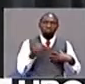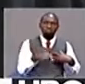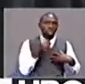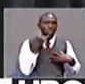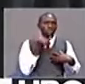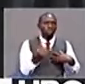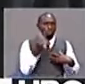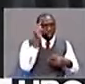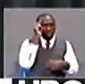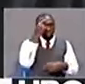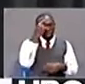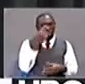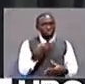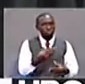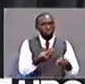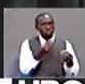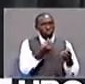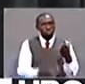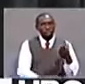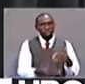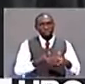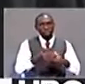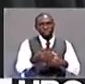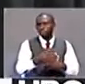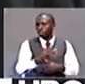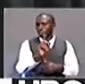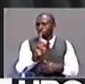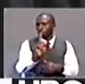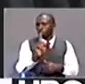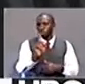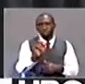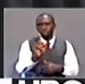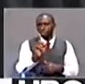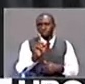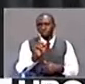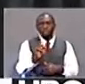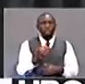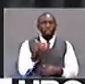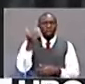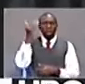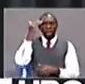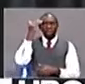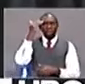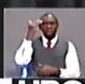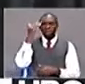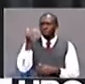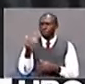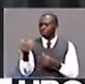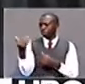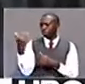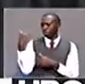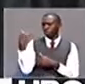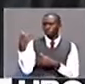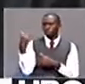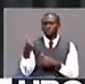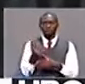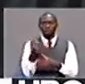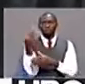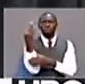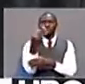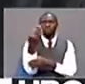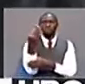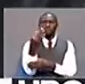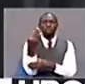done. Madam Speaker, I know in some of his last sermons, he was